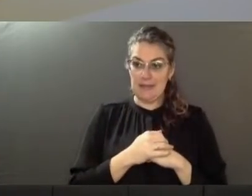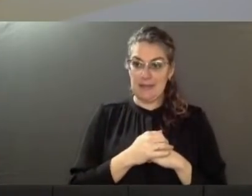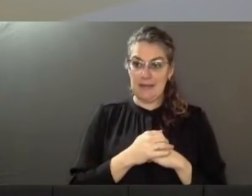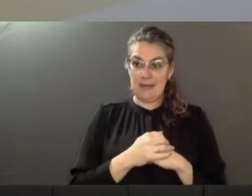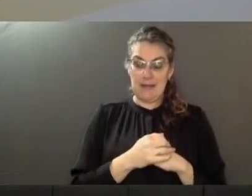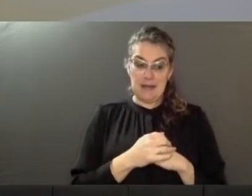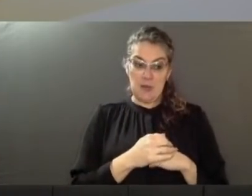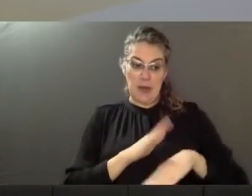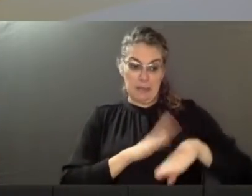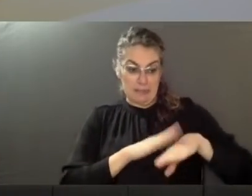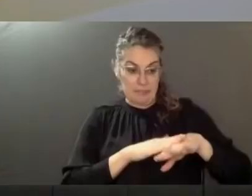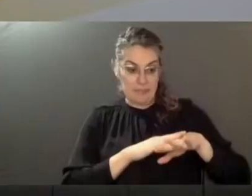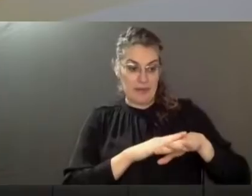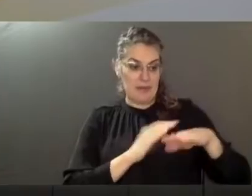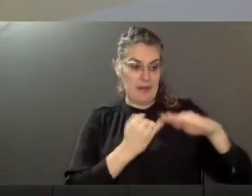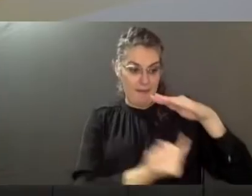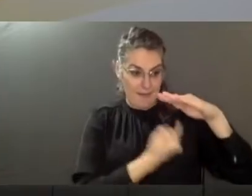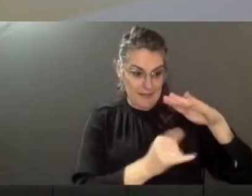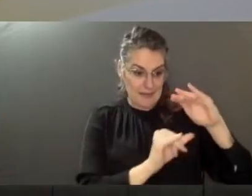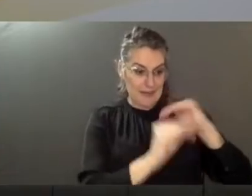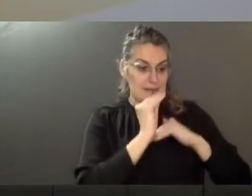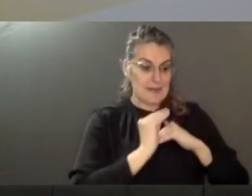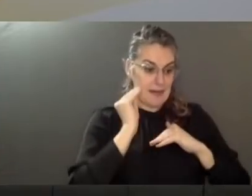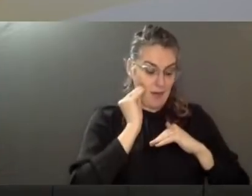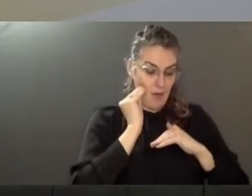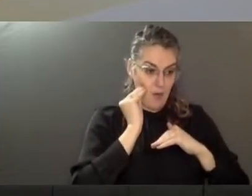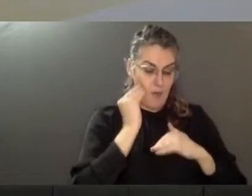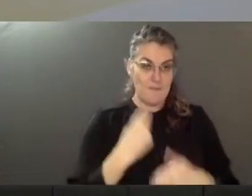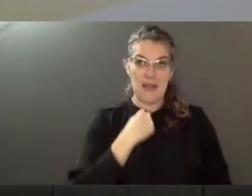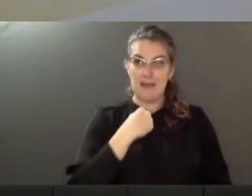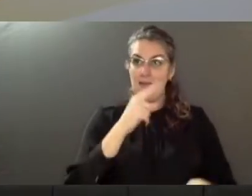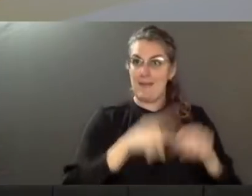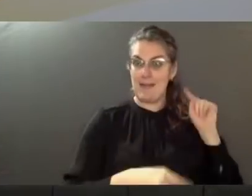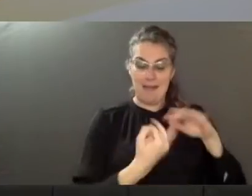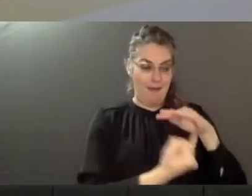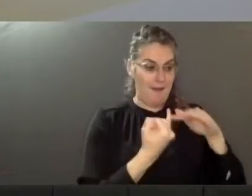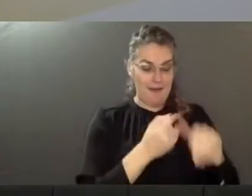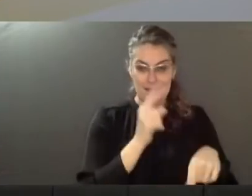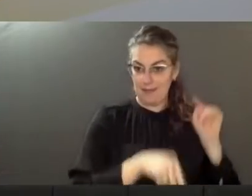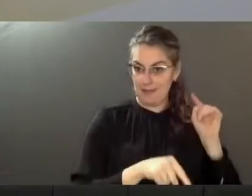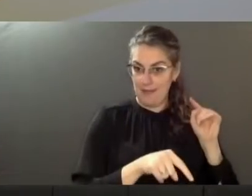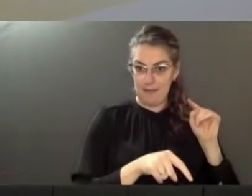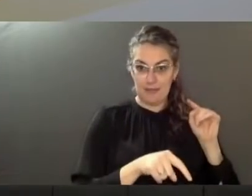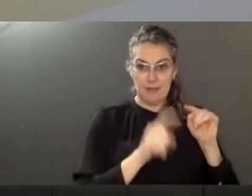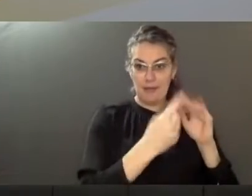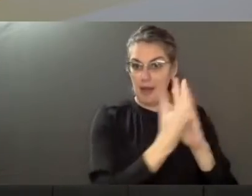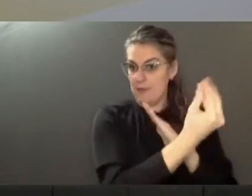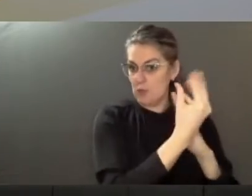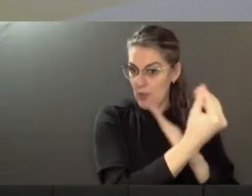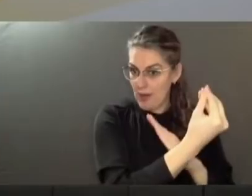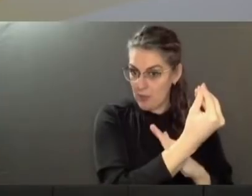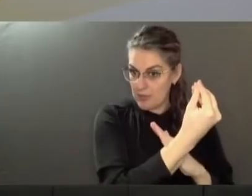and they haven't been able to, and so unintentionally spread